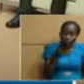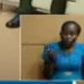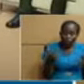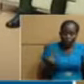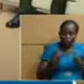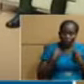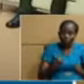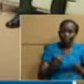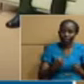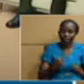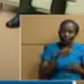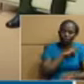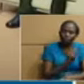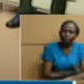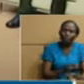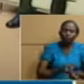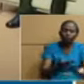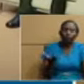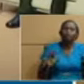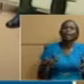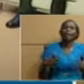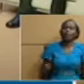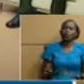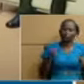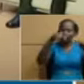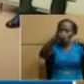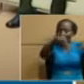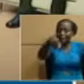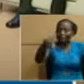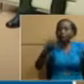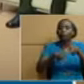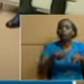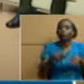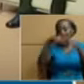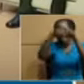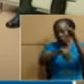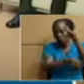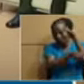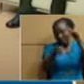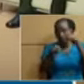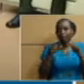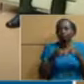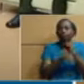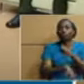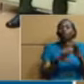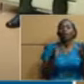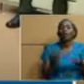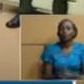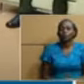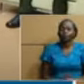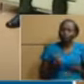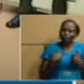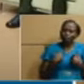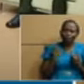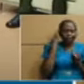strengthen. How are the resources being distributed down to the wananchi? As I listen to both of you, yes, what is running in my head